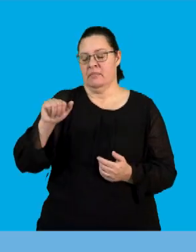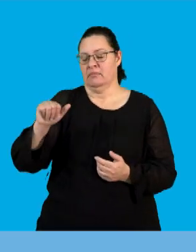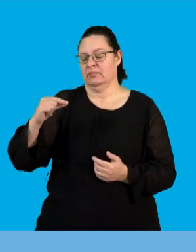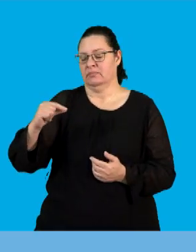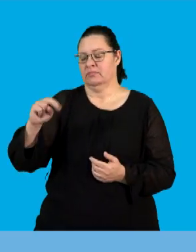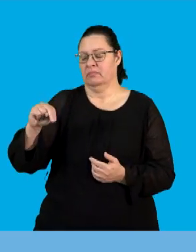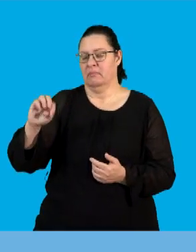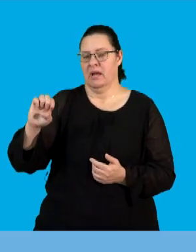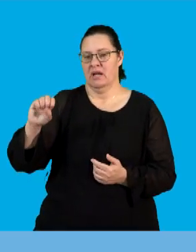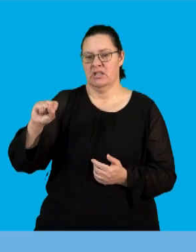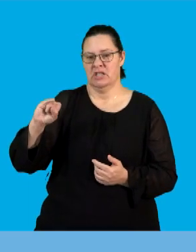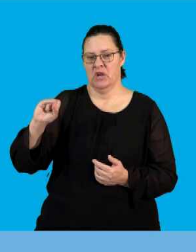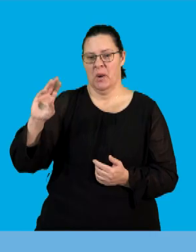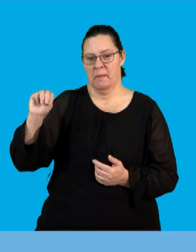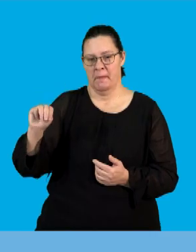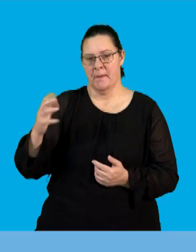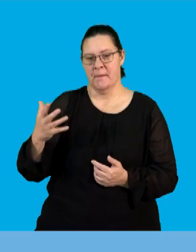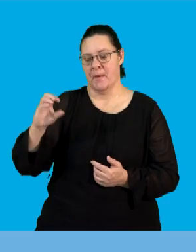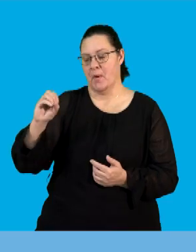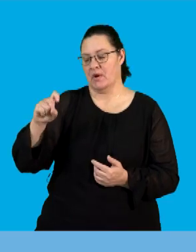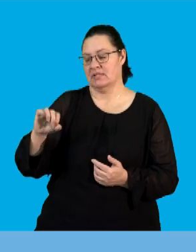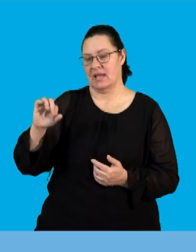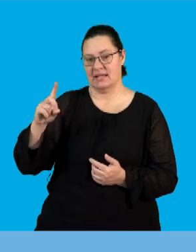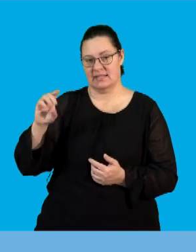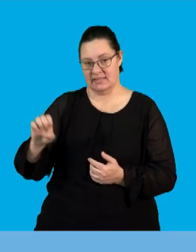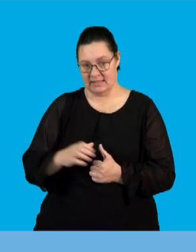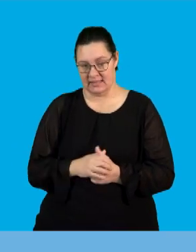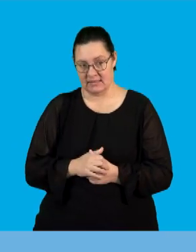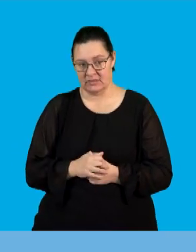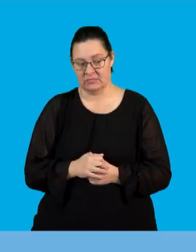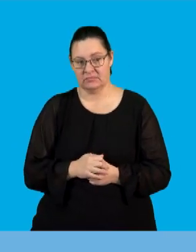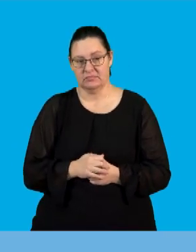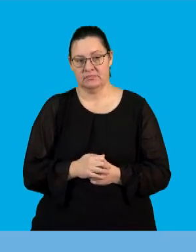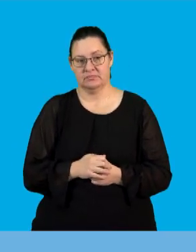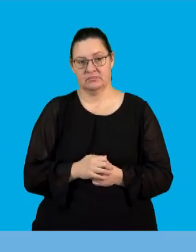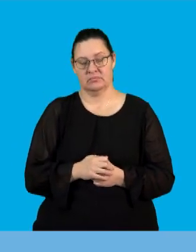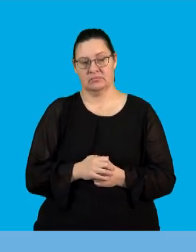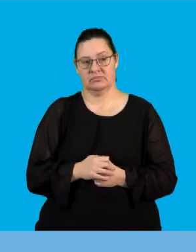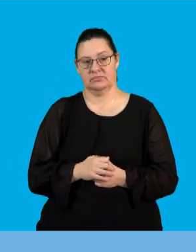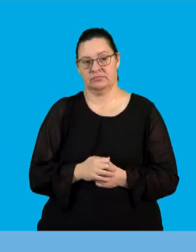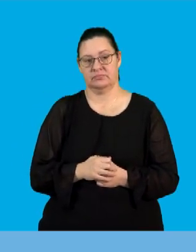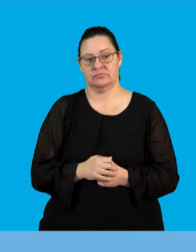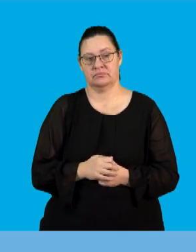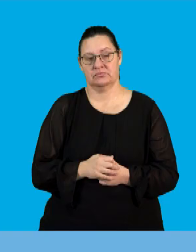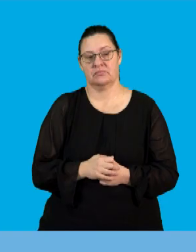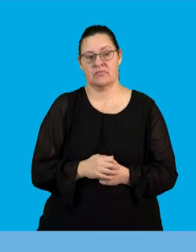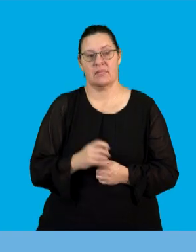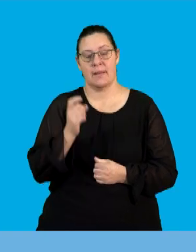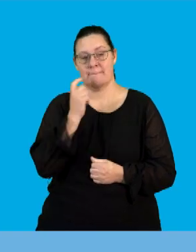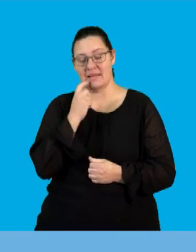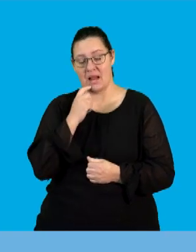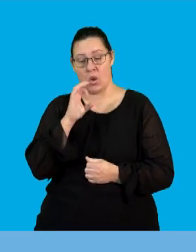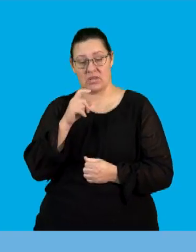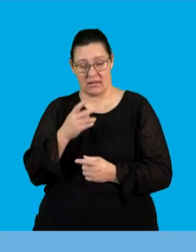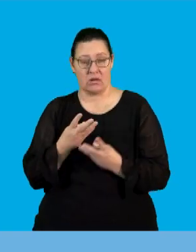can use magnesium oxide because we know that magnesium is a metal reacting with oxygen. It gives us magnesium oxide.